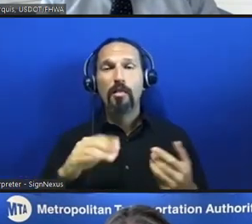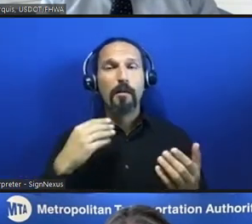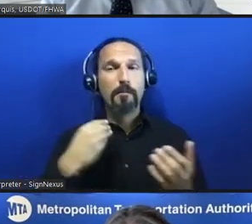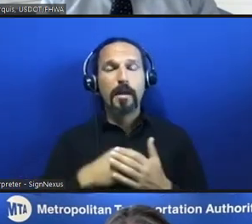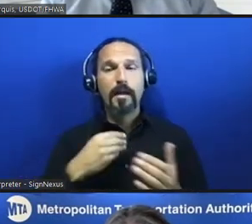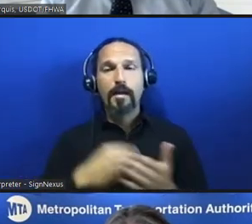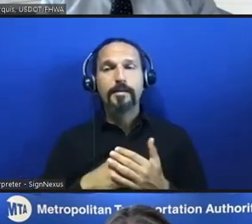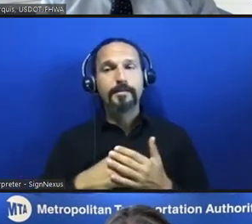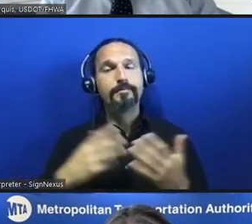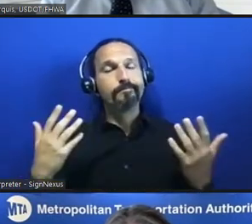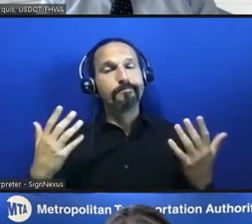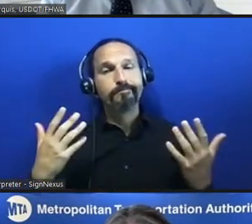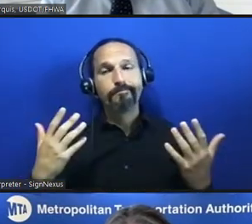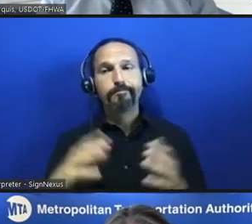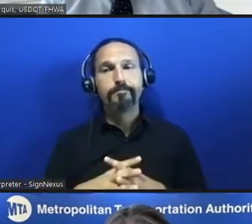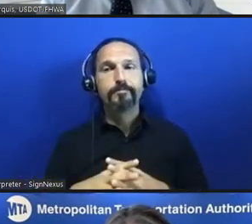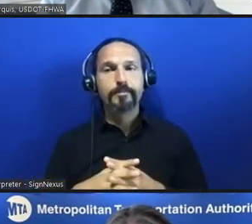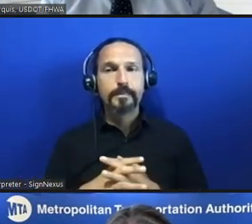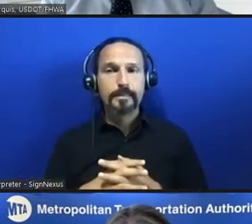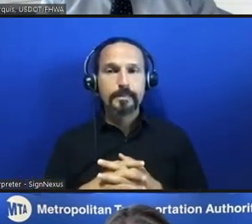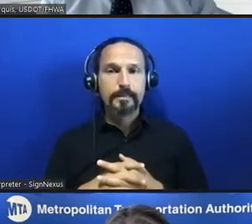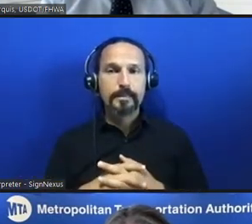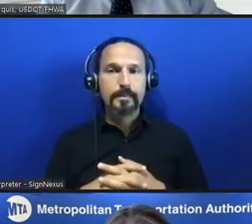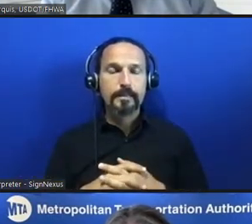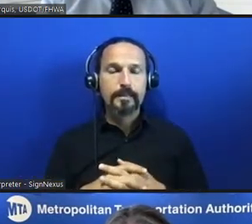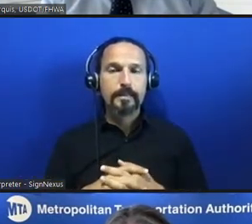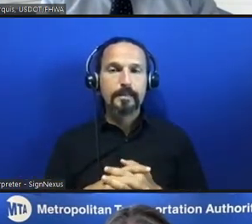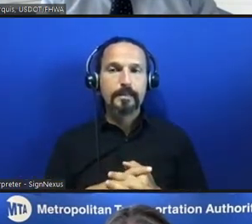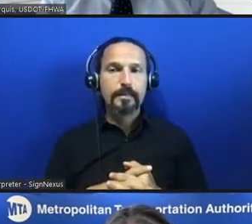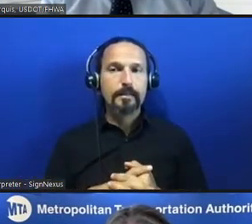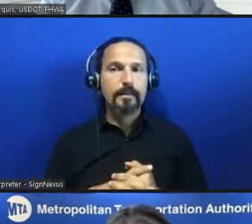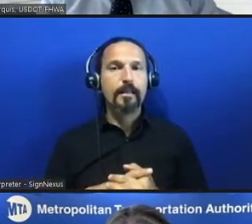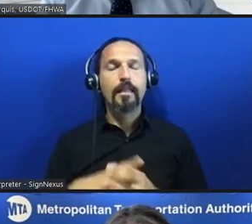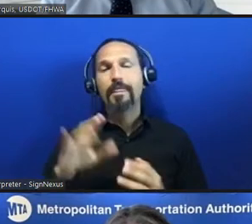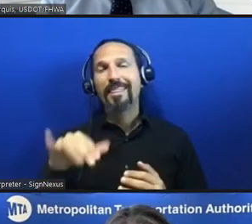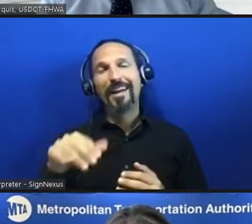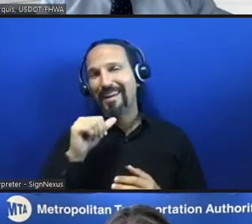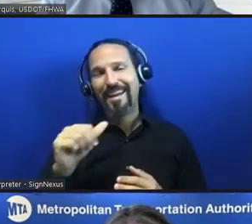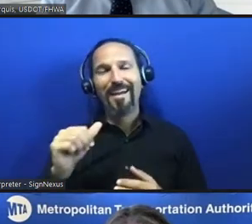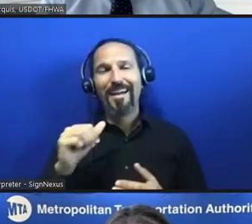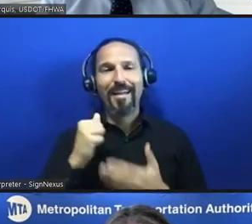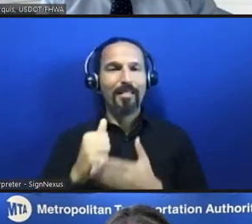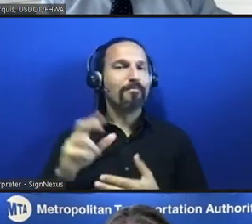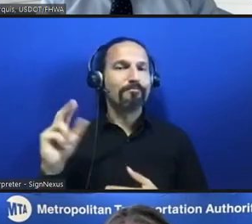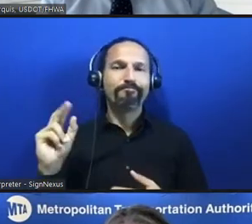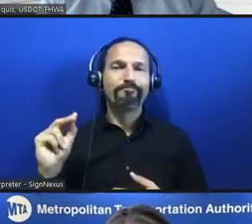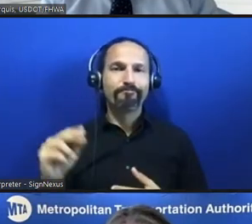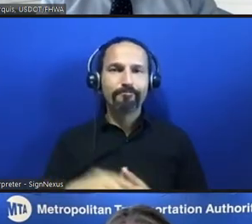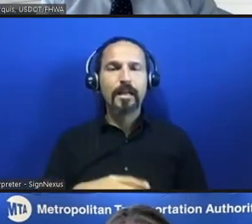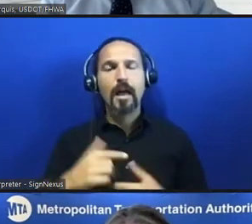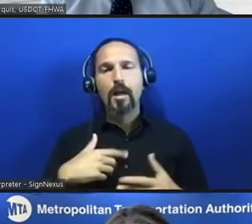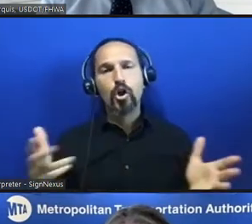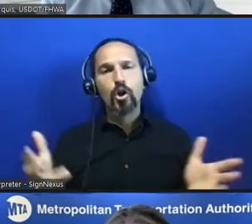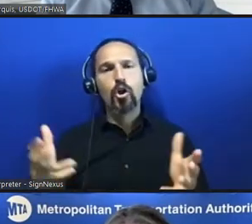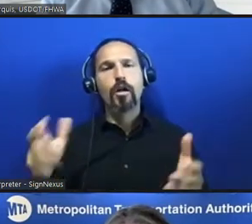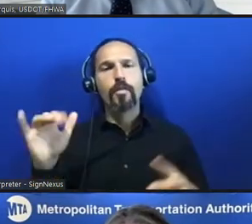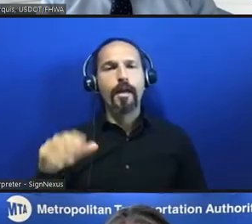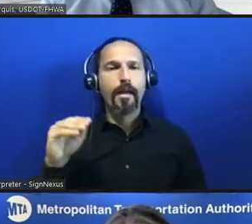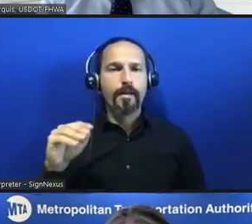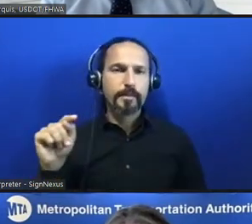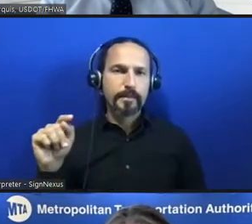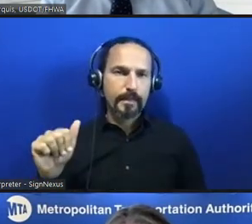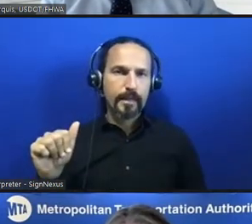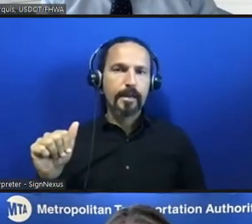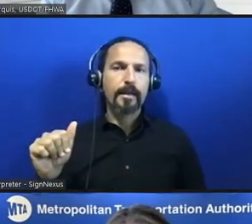be uh it's it's not gonna help so I'm urging the MTA and